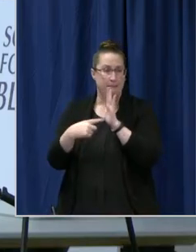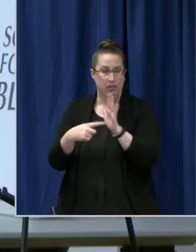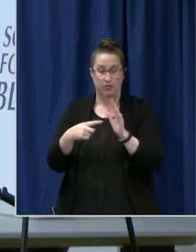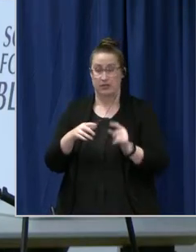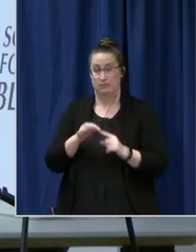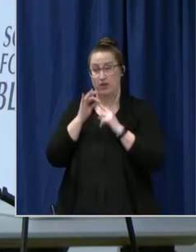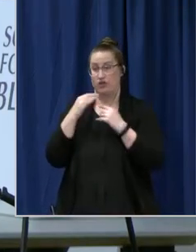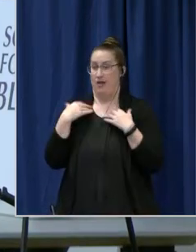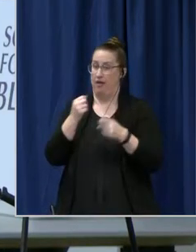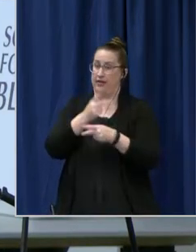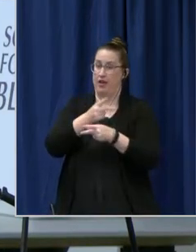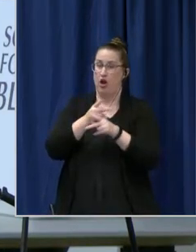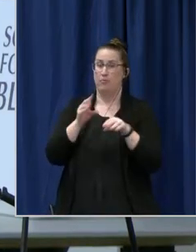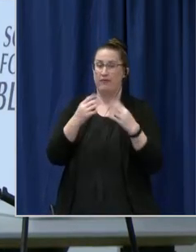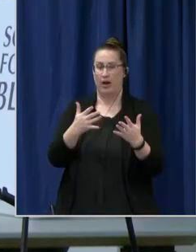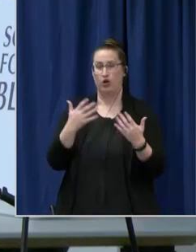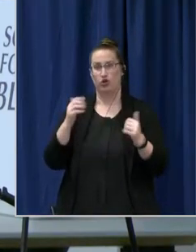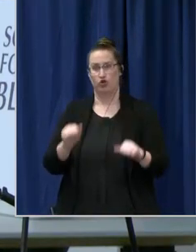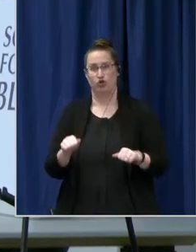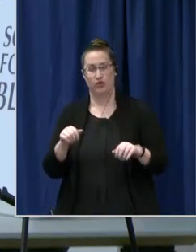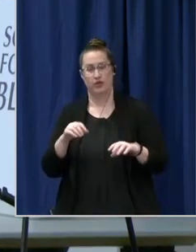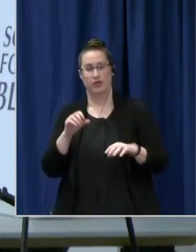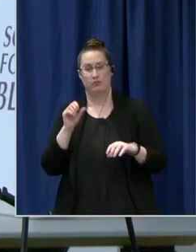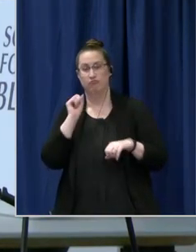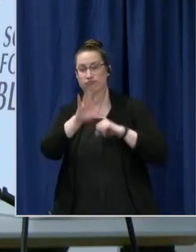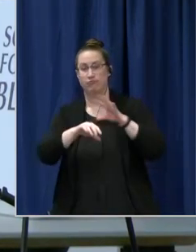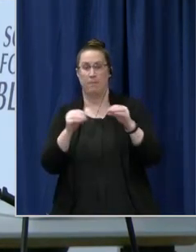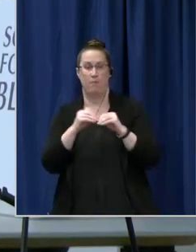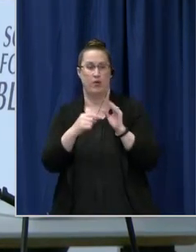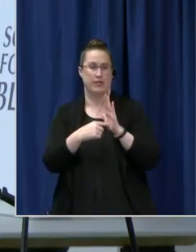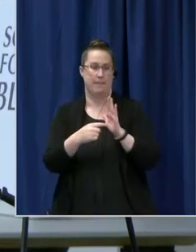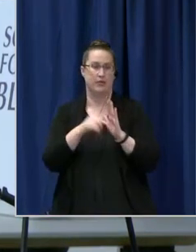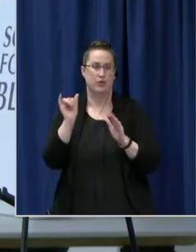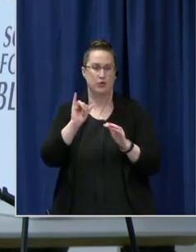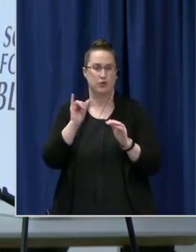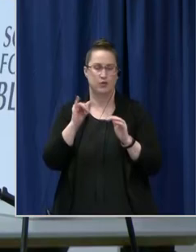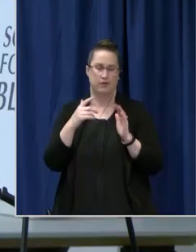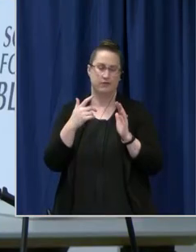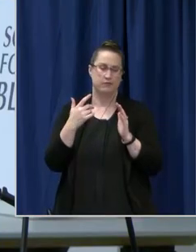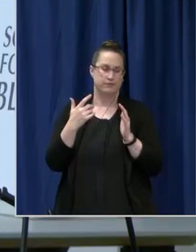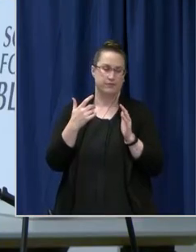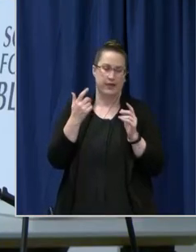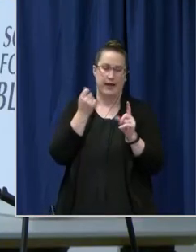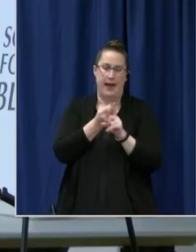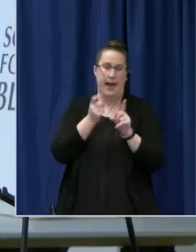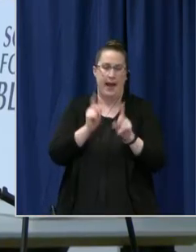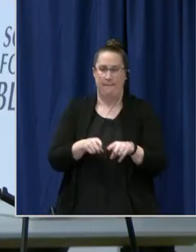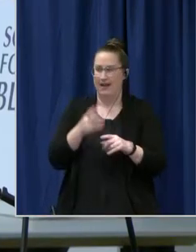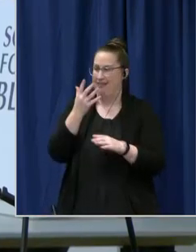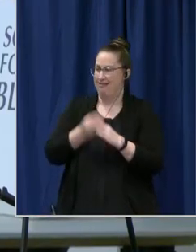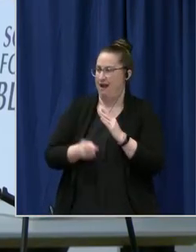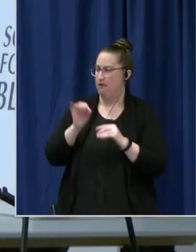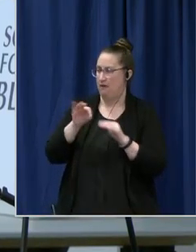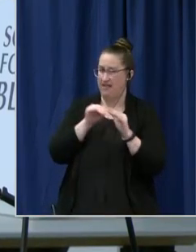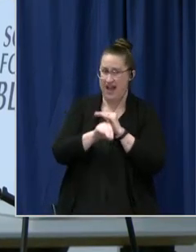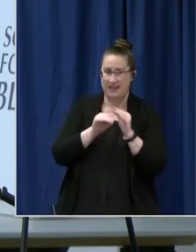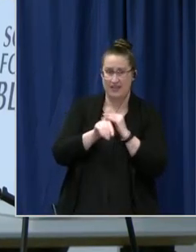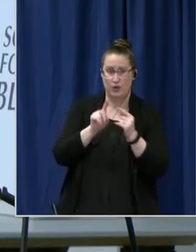healthcare providers could probably provide copious amounts of example to this, of instances where that lack of access to a